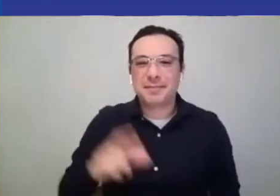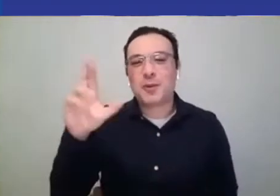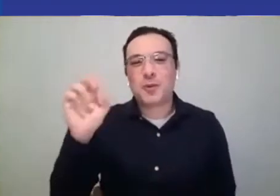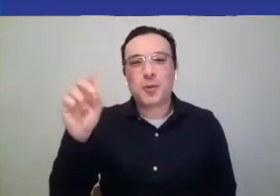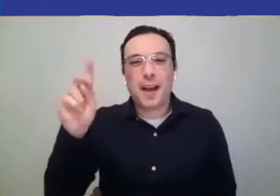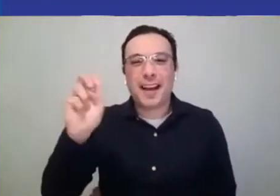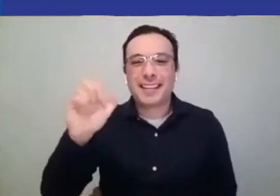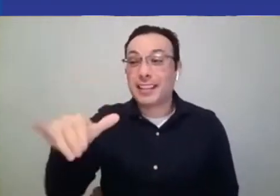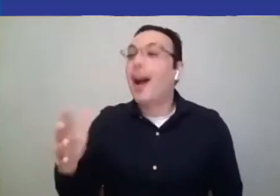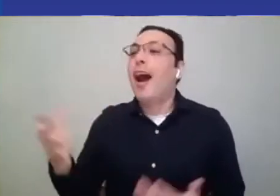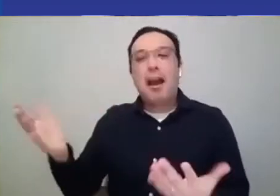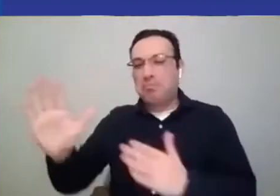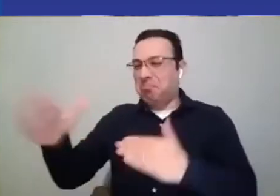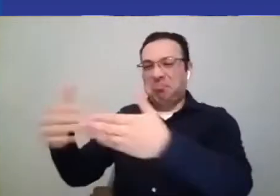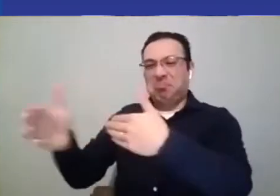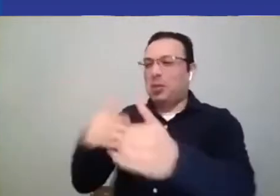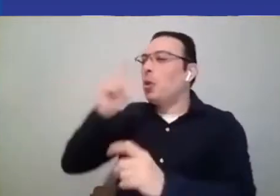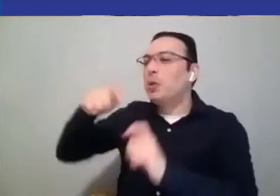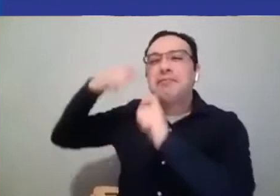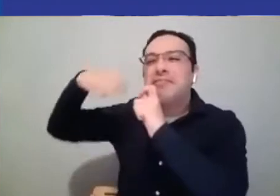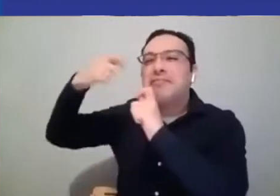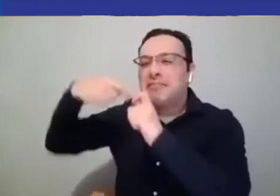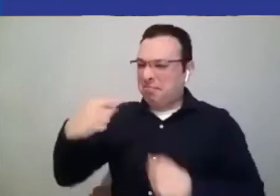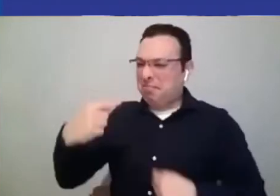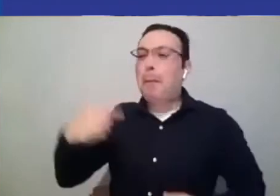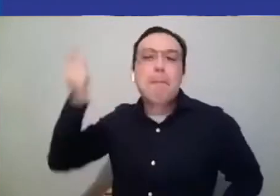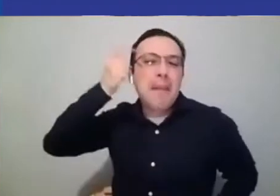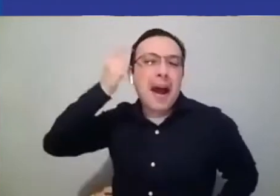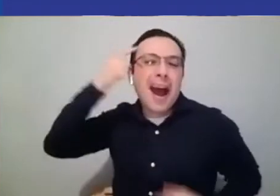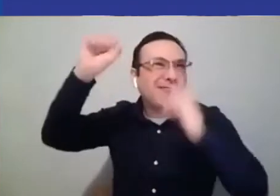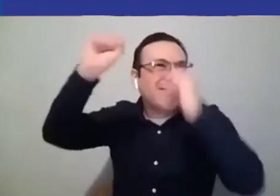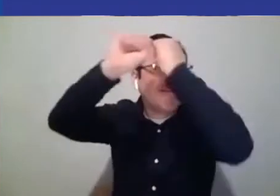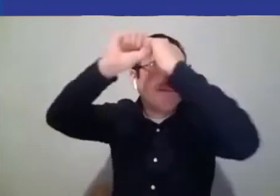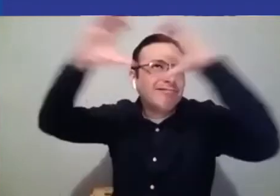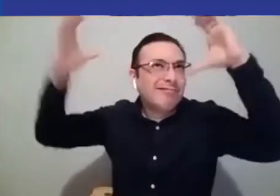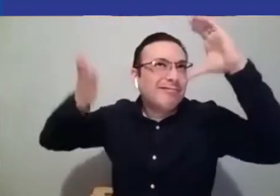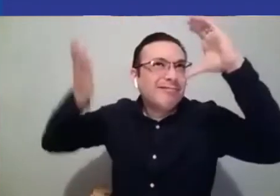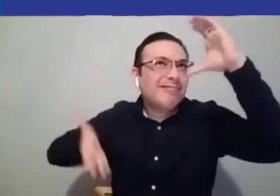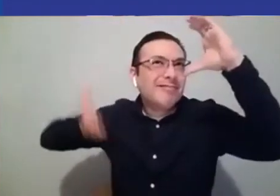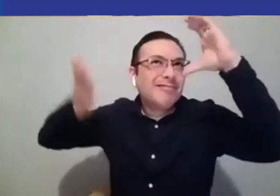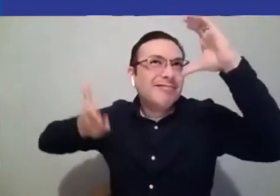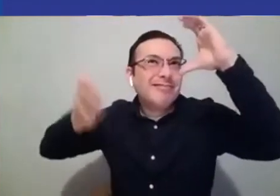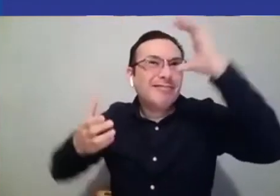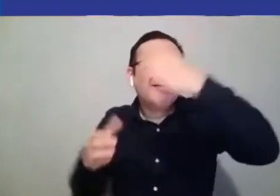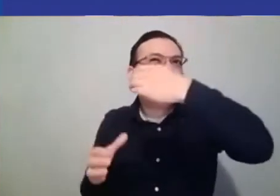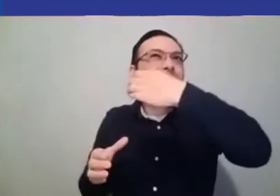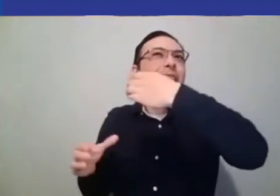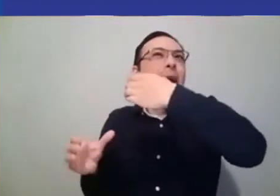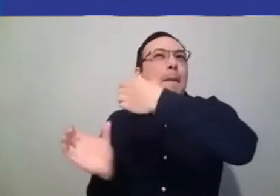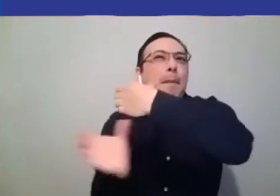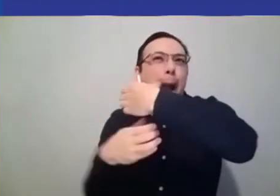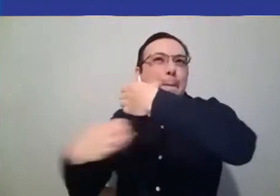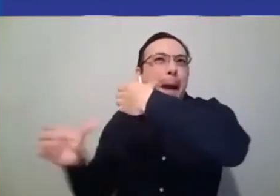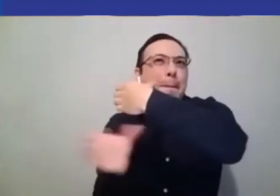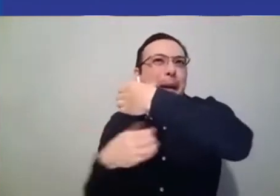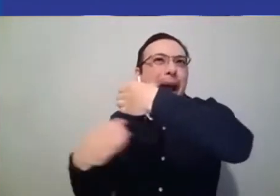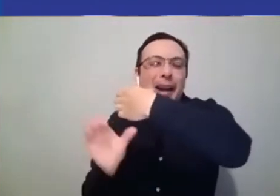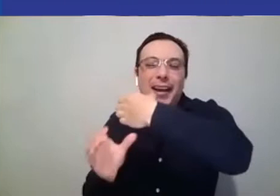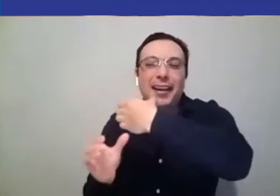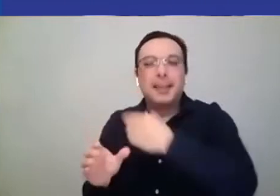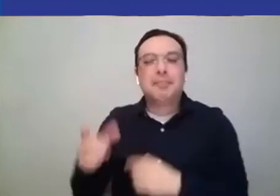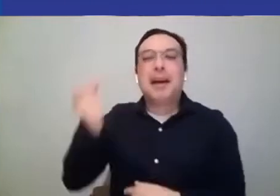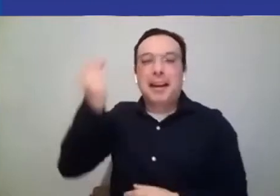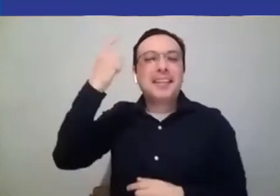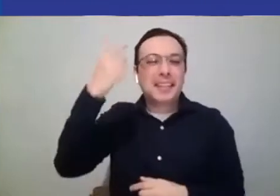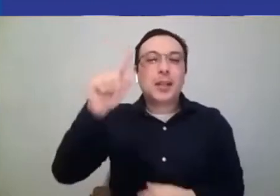Well, we can imagine, and thank you for that. And the twist is absolutely irresistible, for sure. No